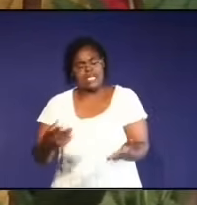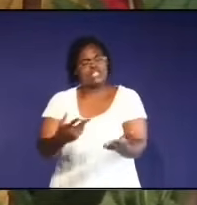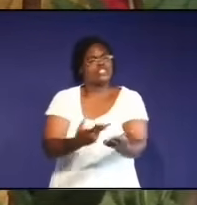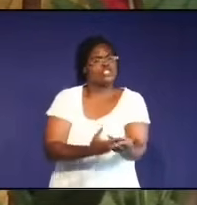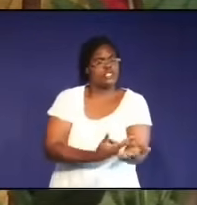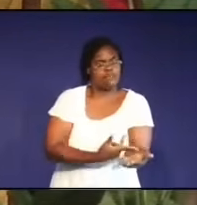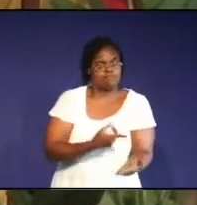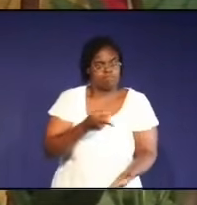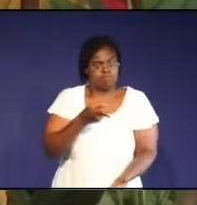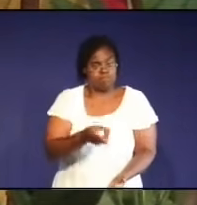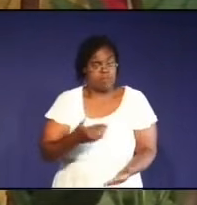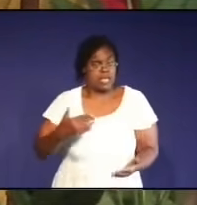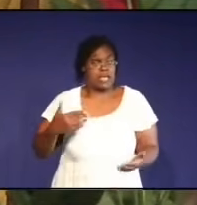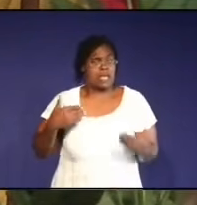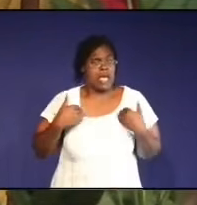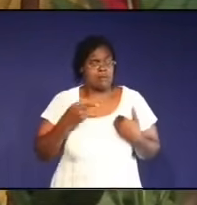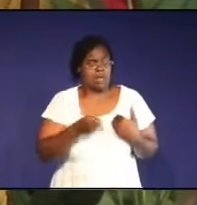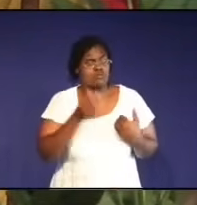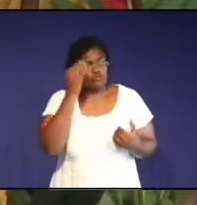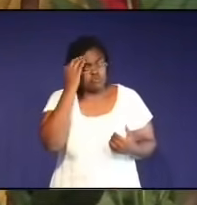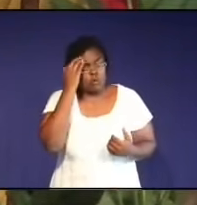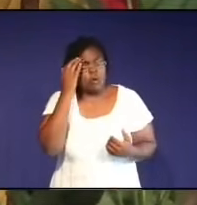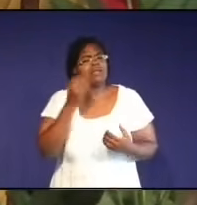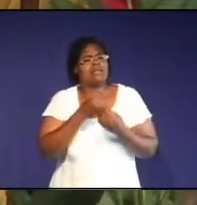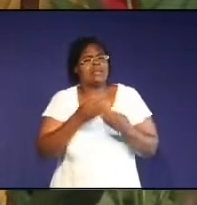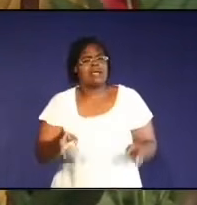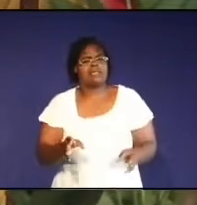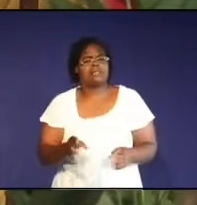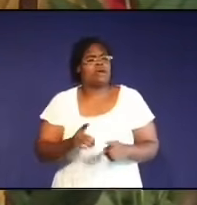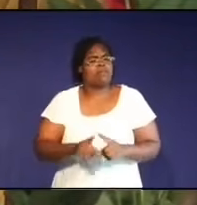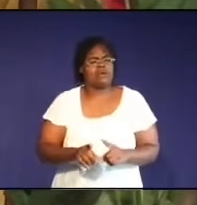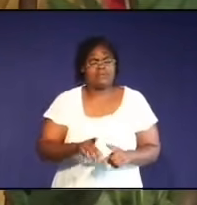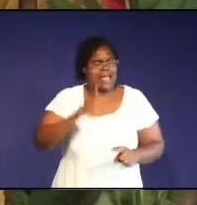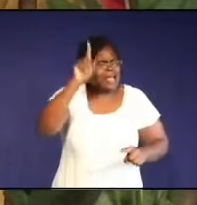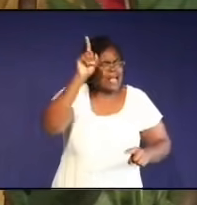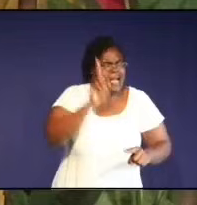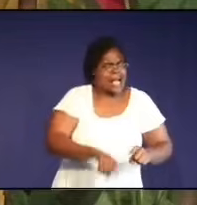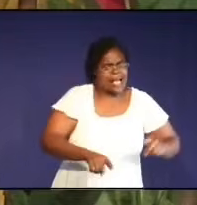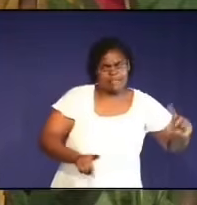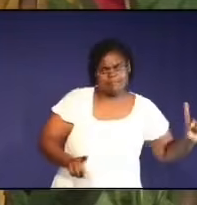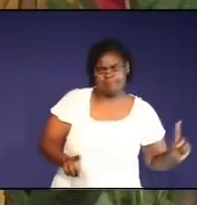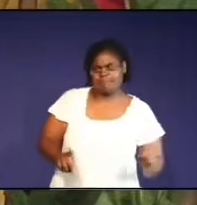back. There are some folk right now, you know something is wrong.